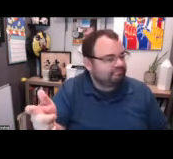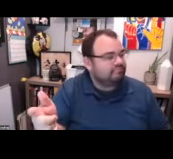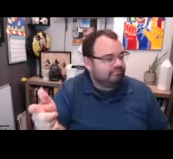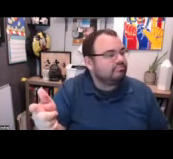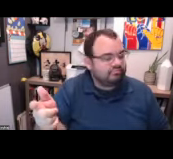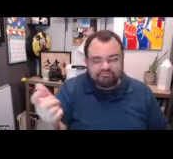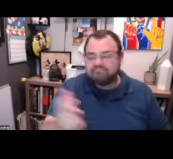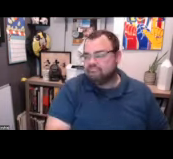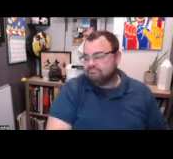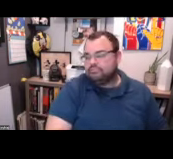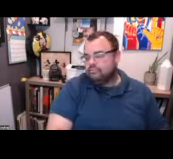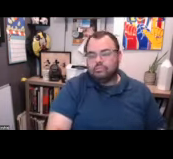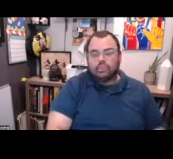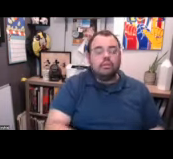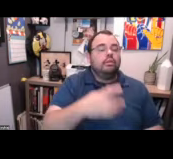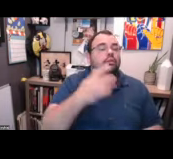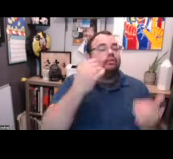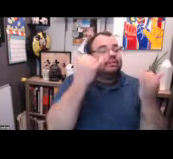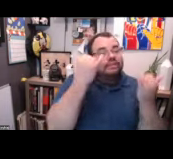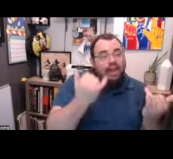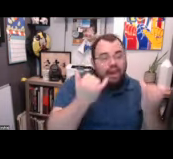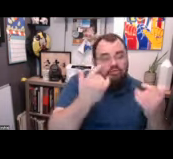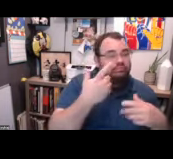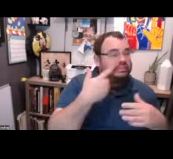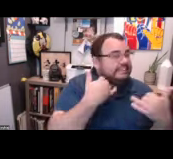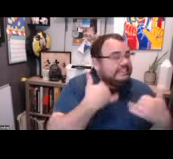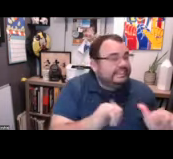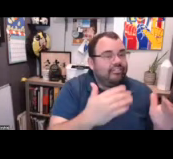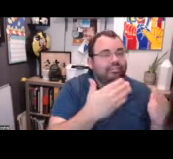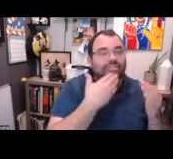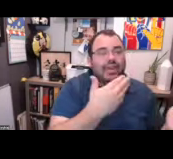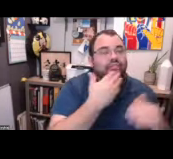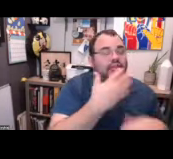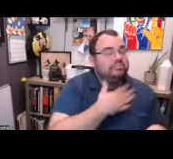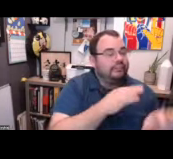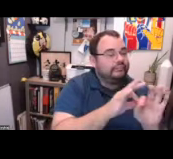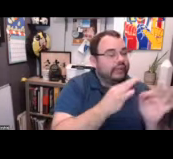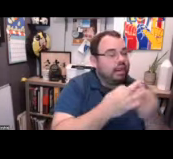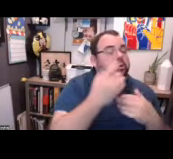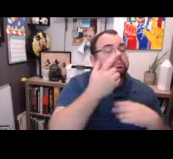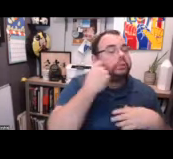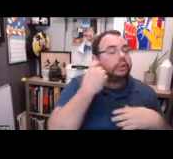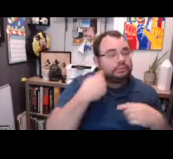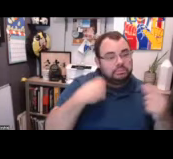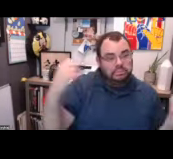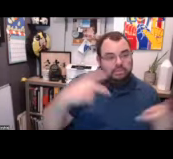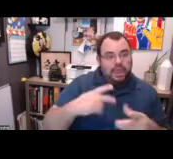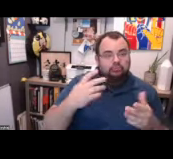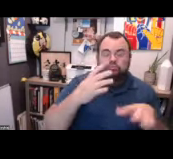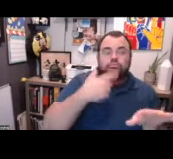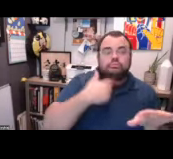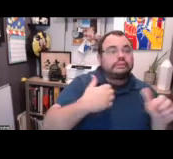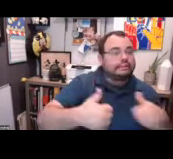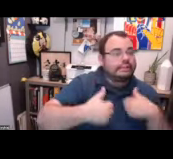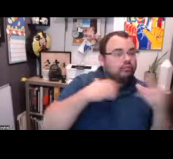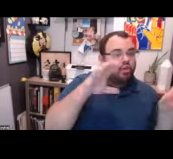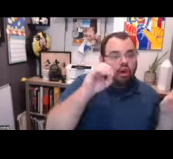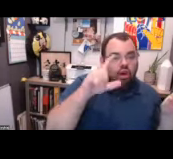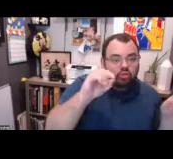parents that unfortunately, when they have cochlear implants, they let go of the signing altogether. So I'm very thankful to my